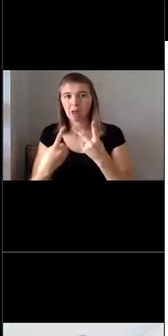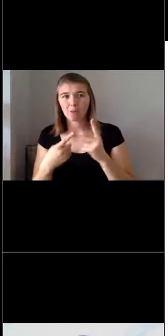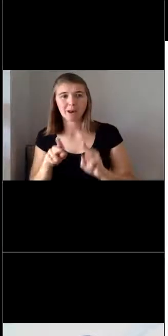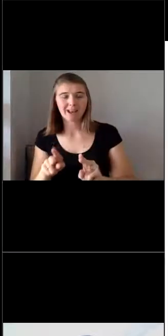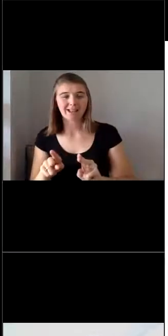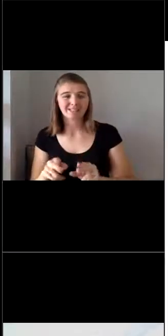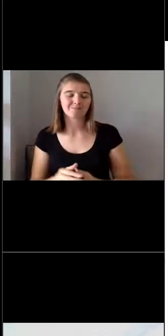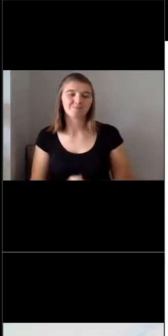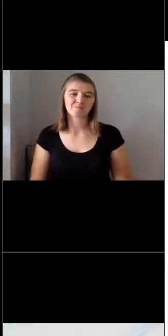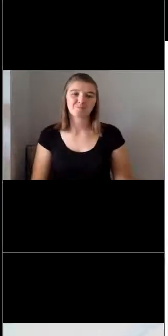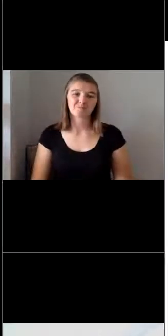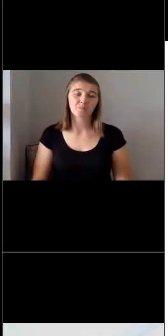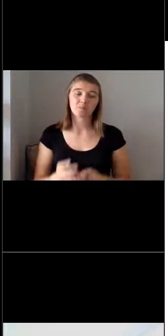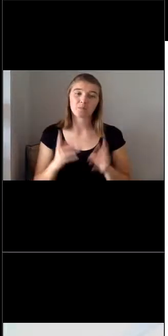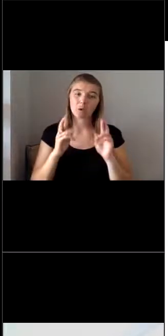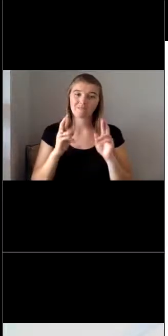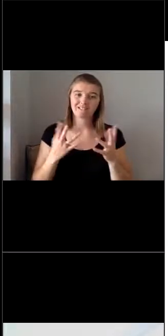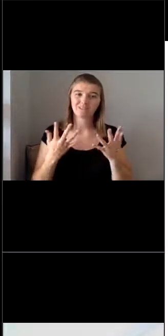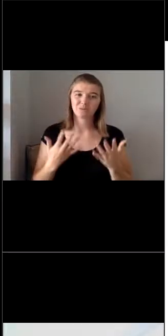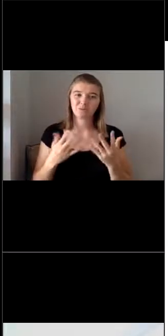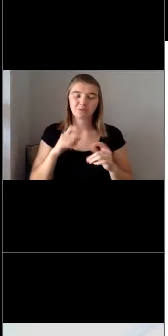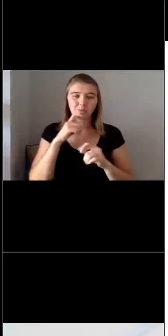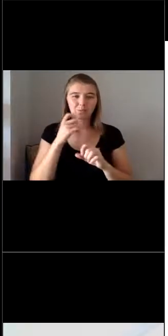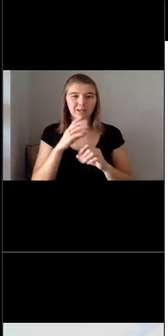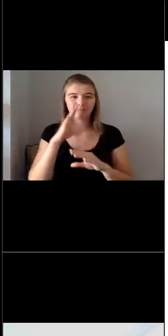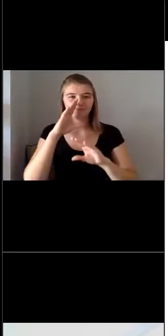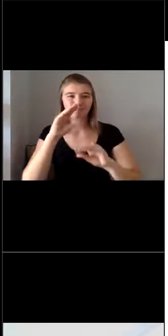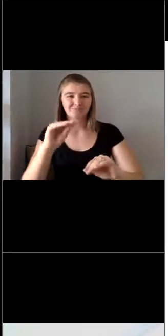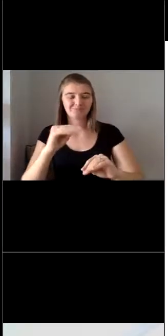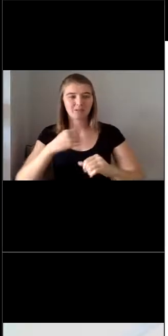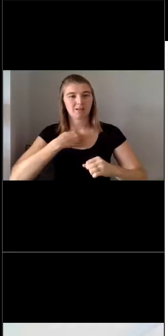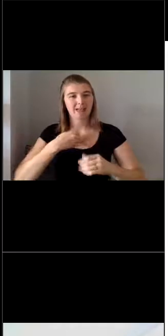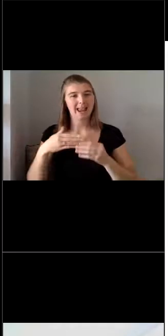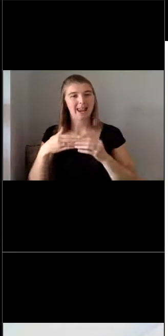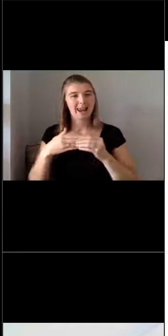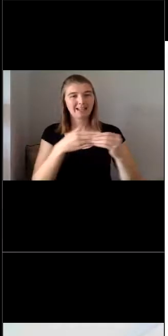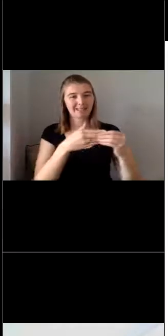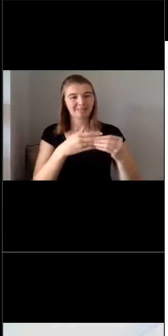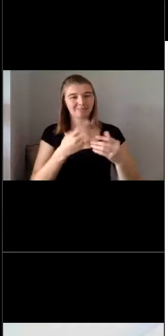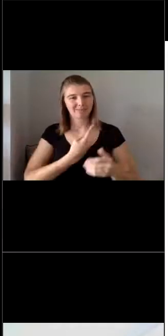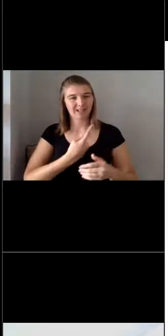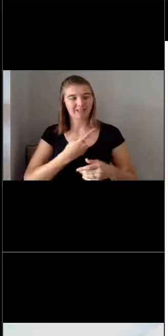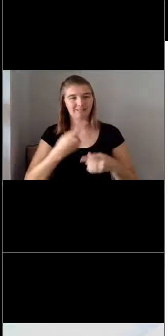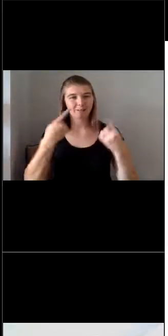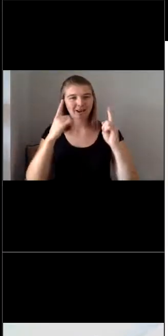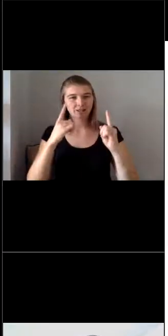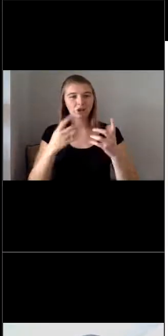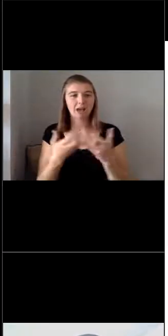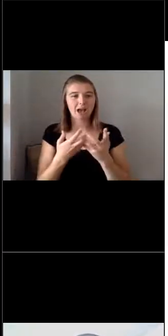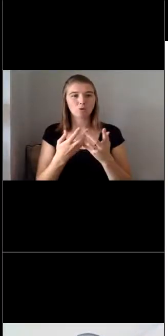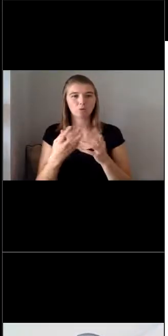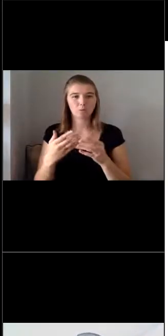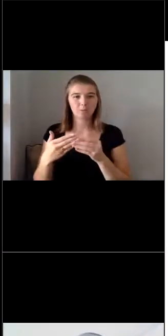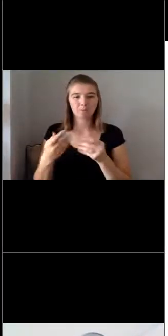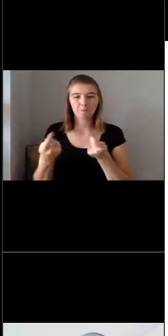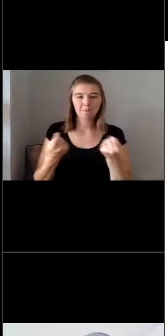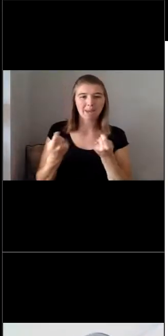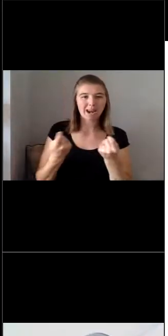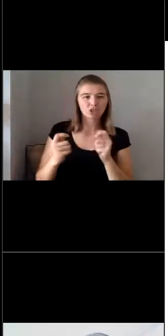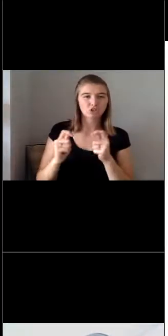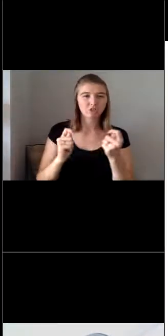you a perspective of a leadership journey in terms of how to manage that change. What I won't be doing today